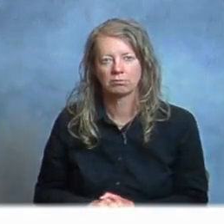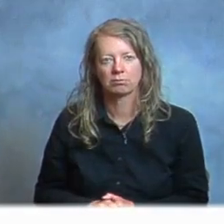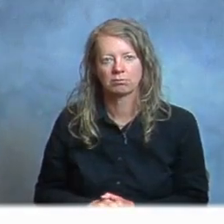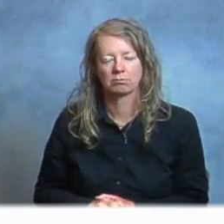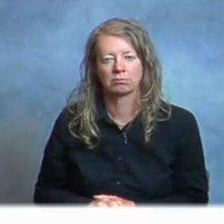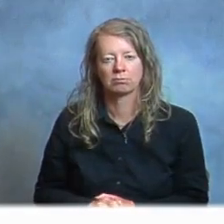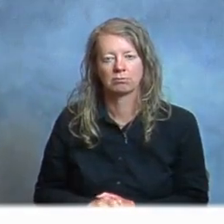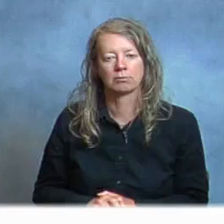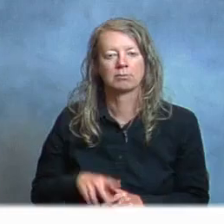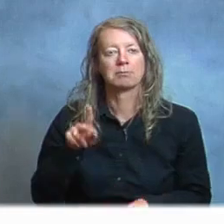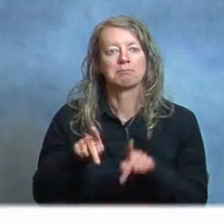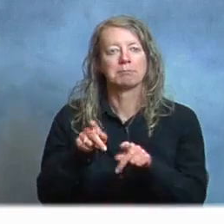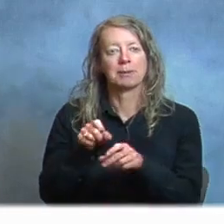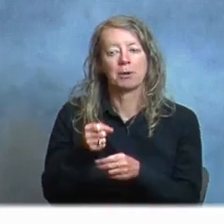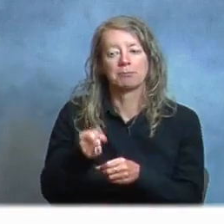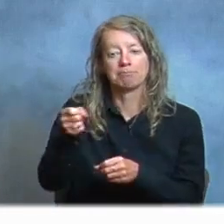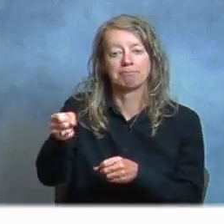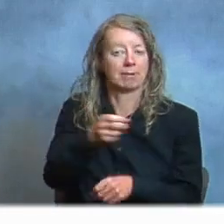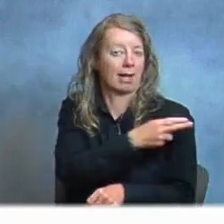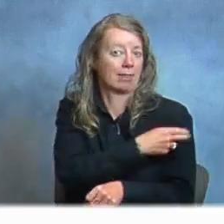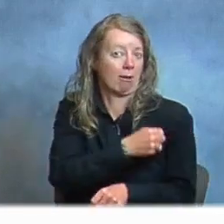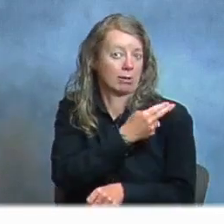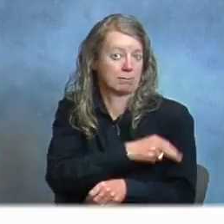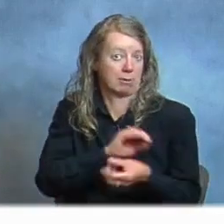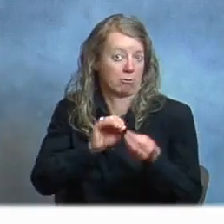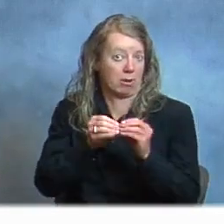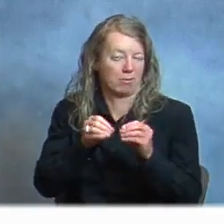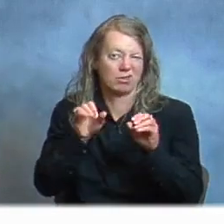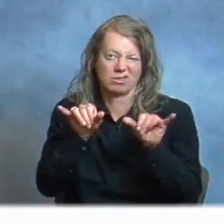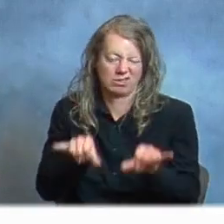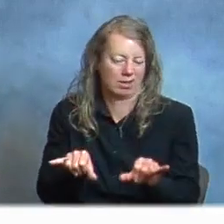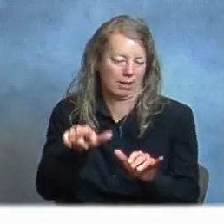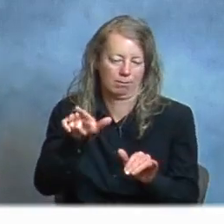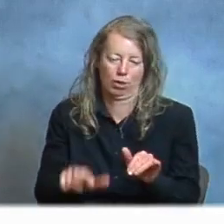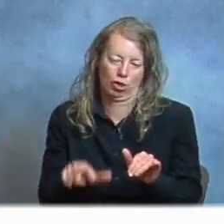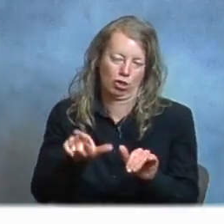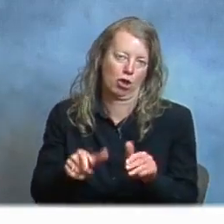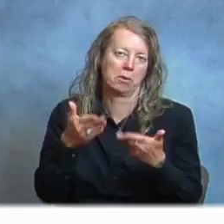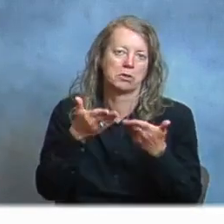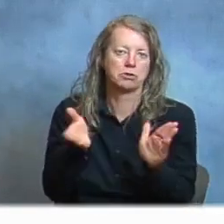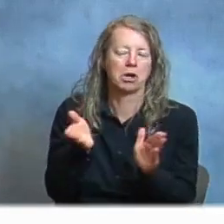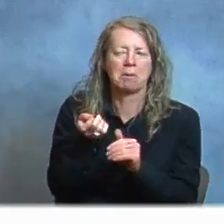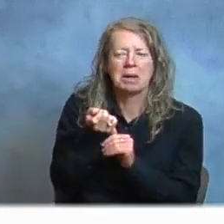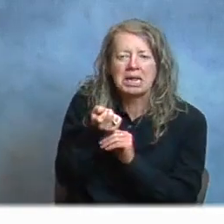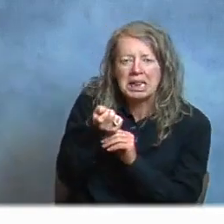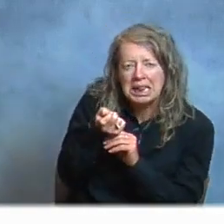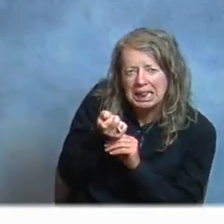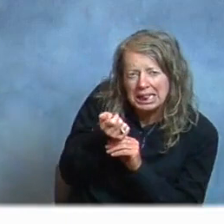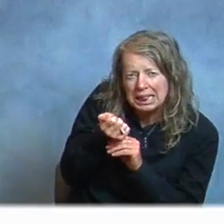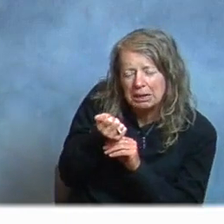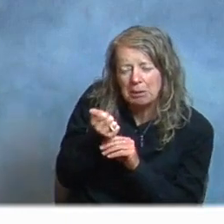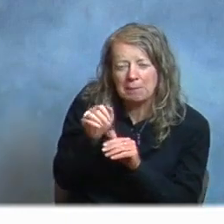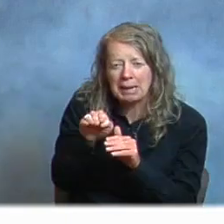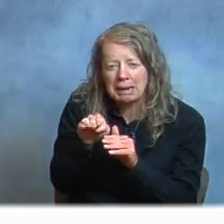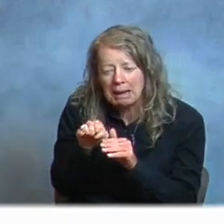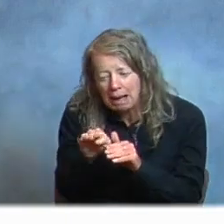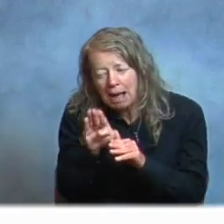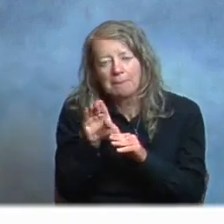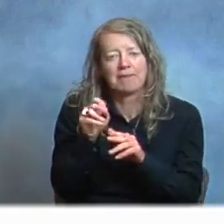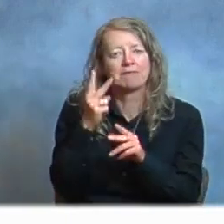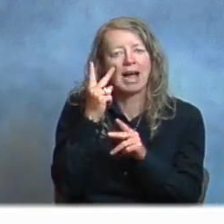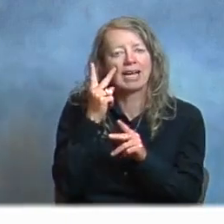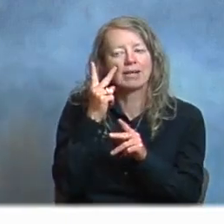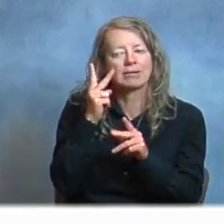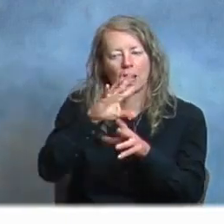The regional hospitalizations continue to remain low overall, with a slight uptick when looking at the entire 18-county